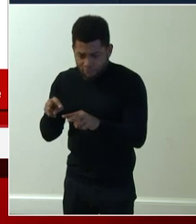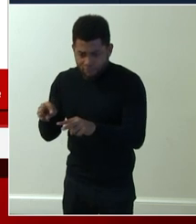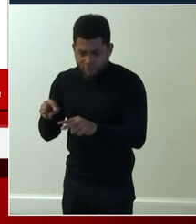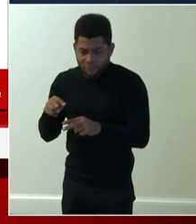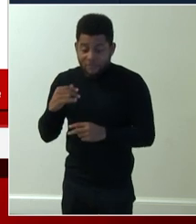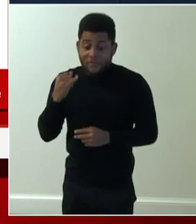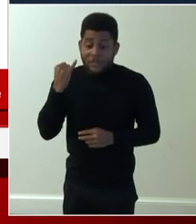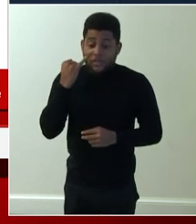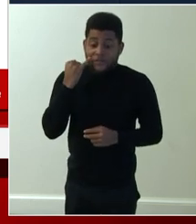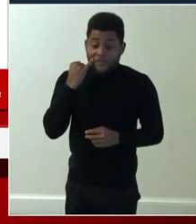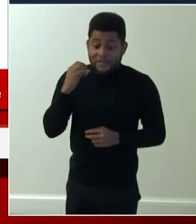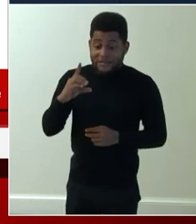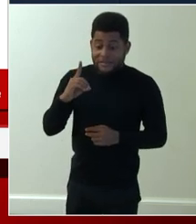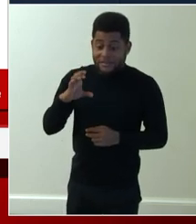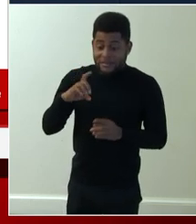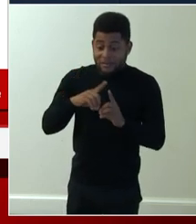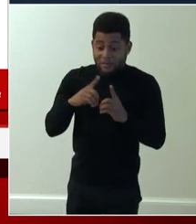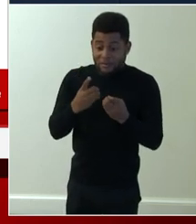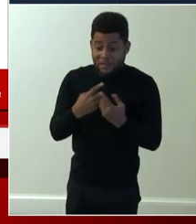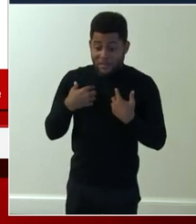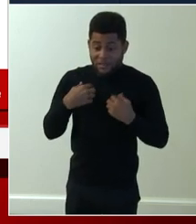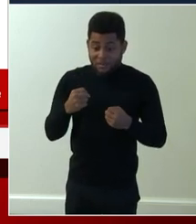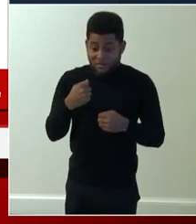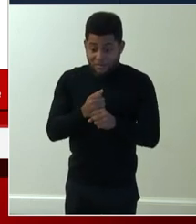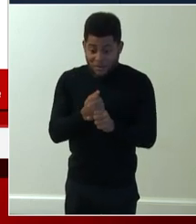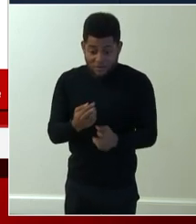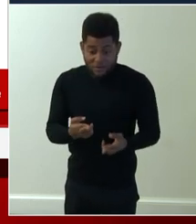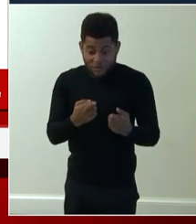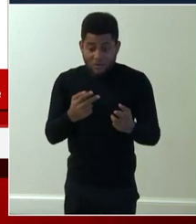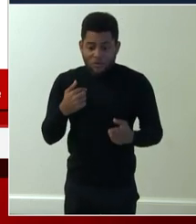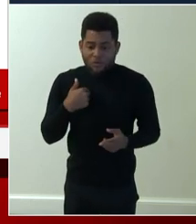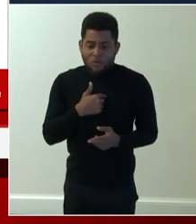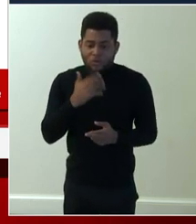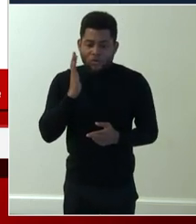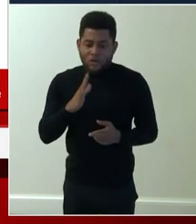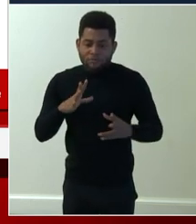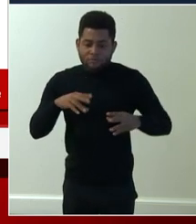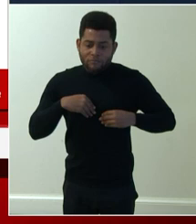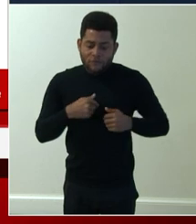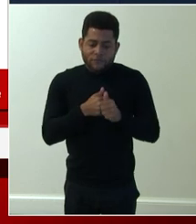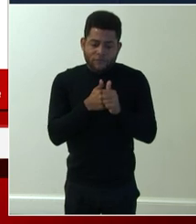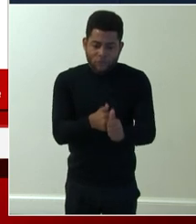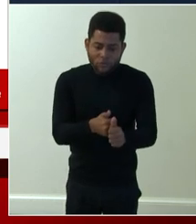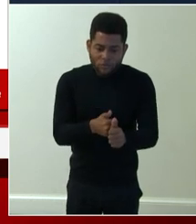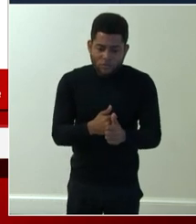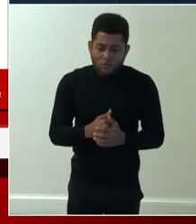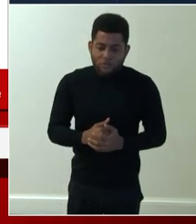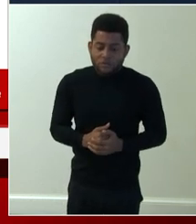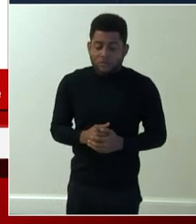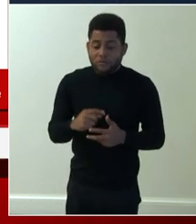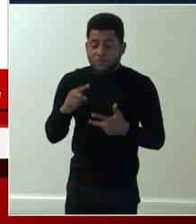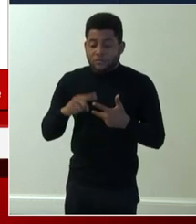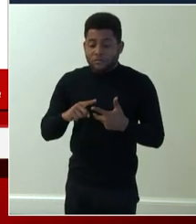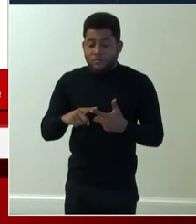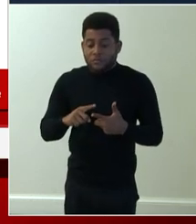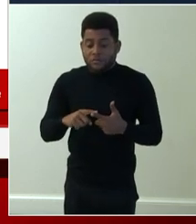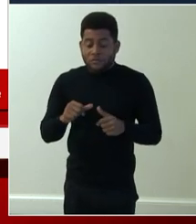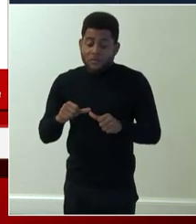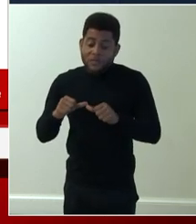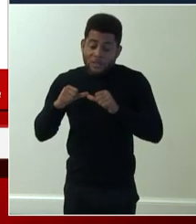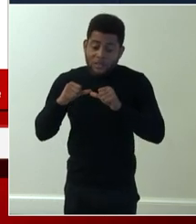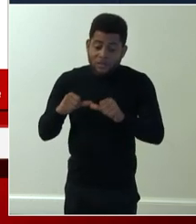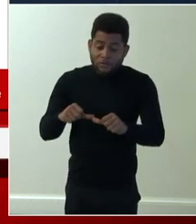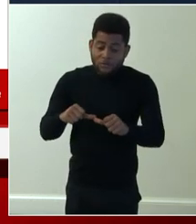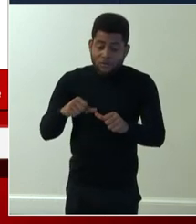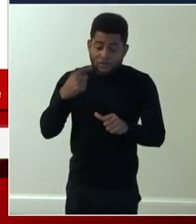will follow that recommendation accordingly. The second layer is continuity of instruction. So there are time periods in which